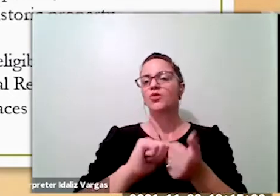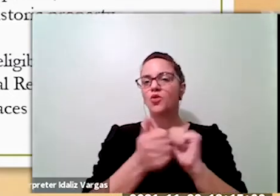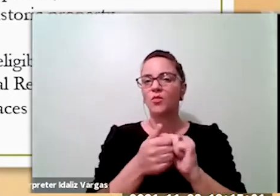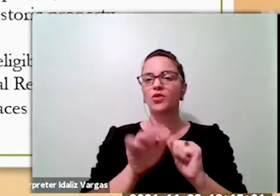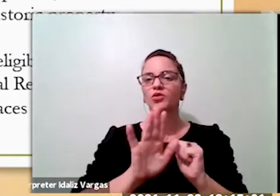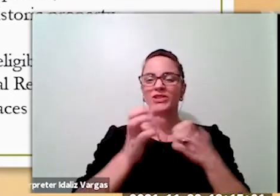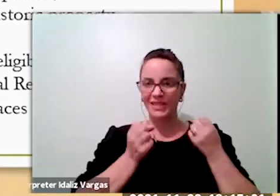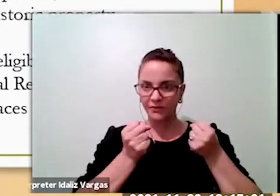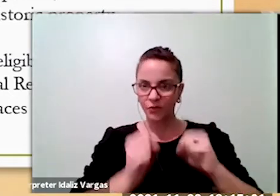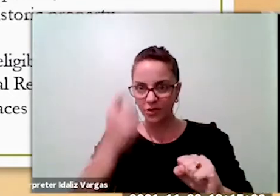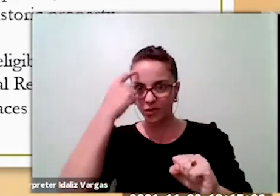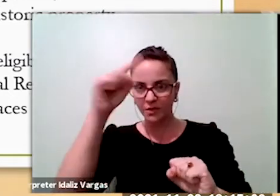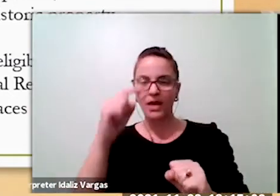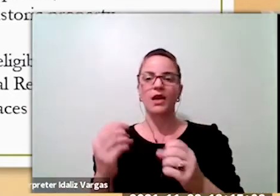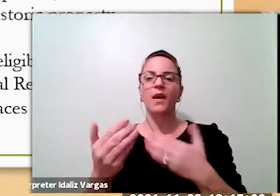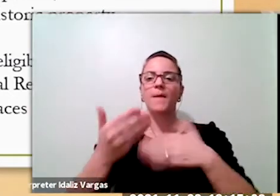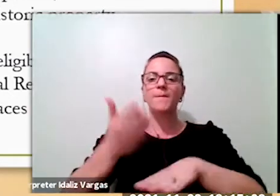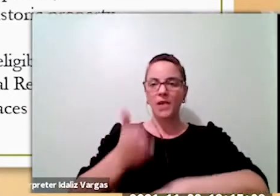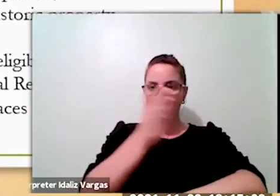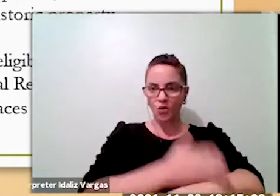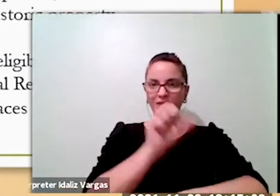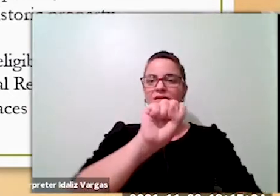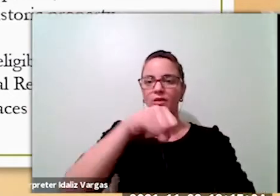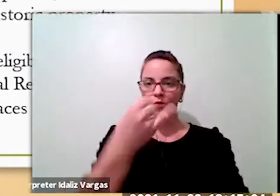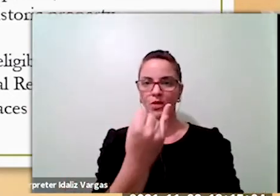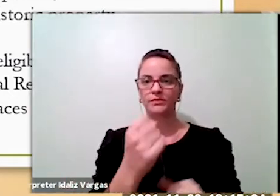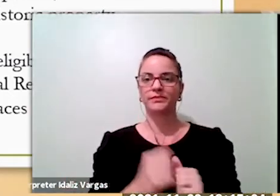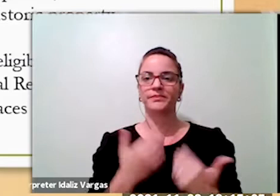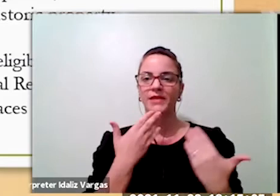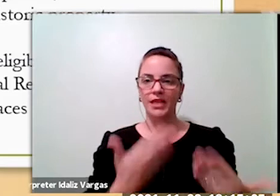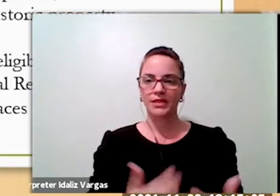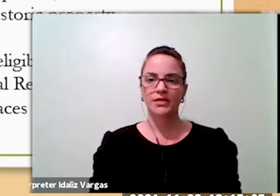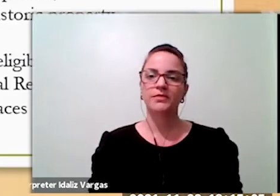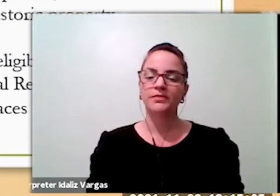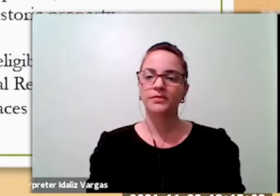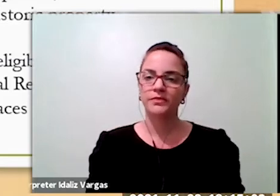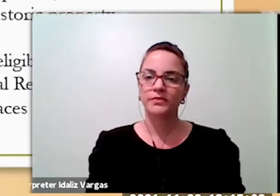the 500 years of the founding of San Juan. Thank you.